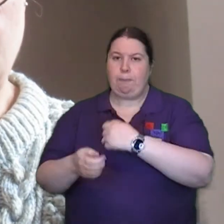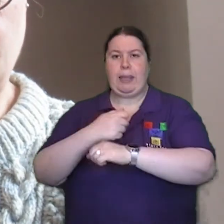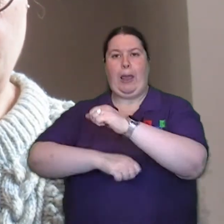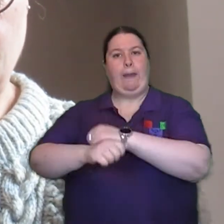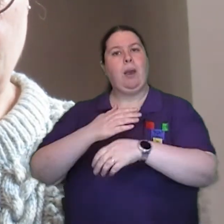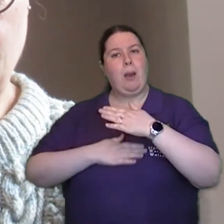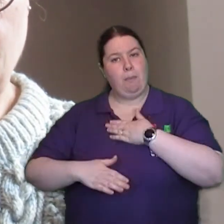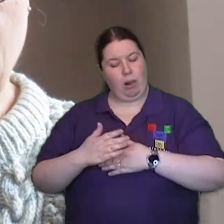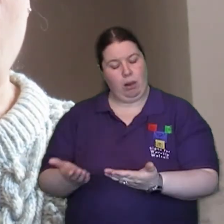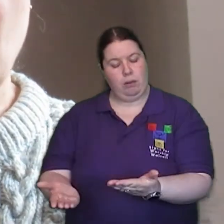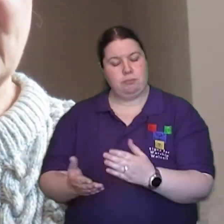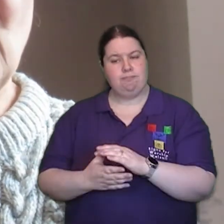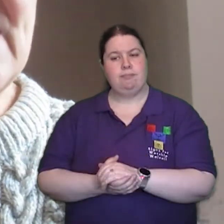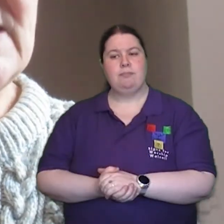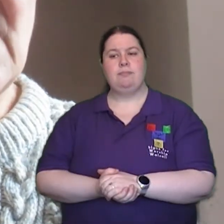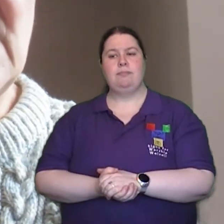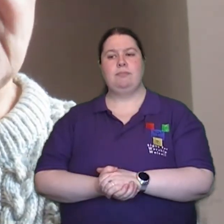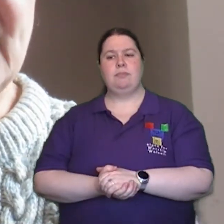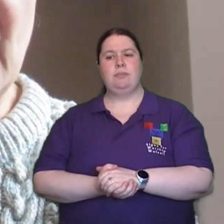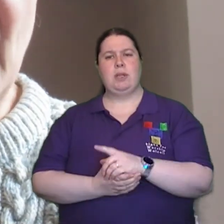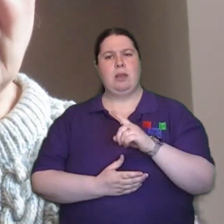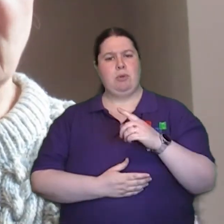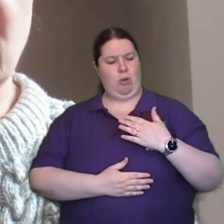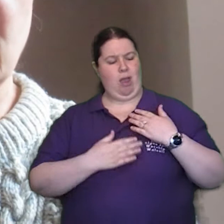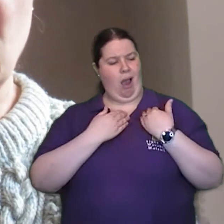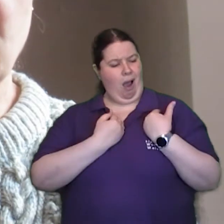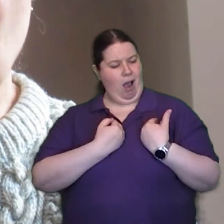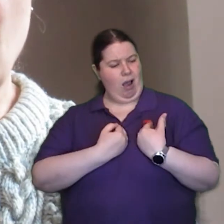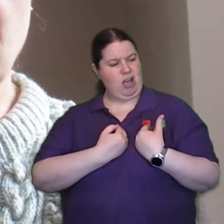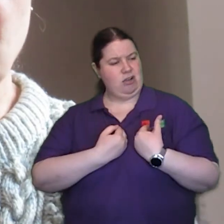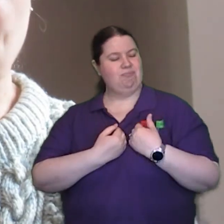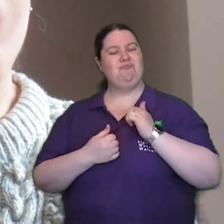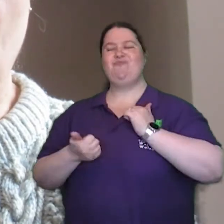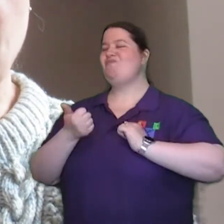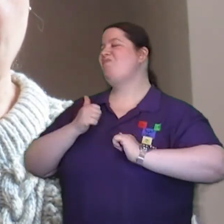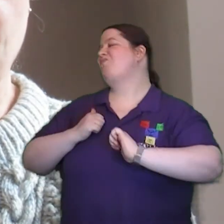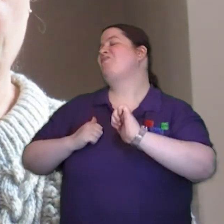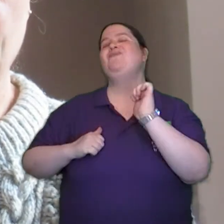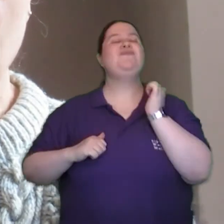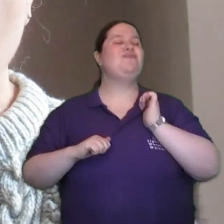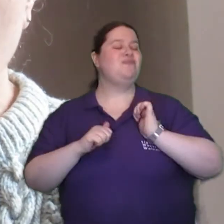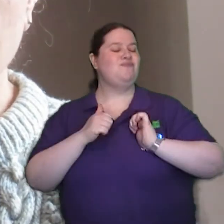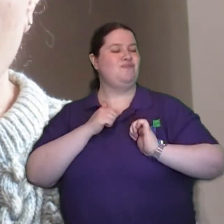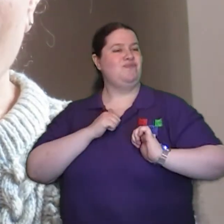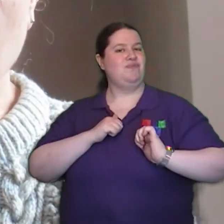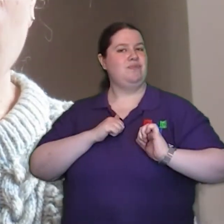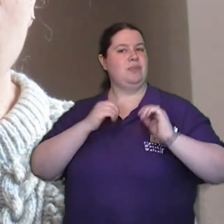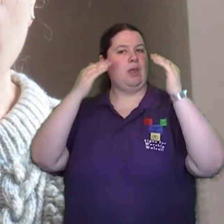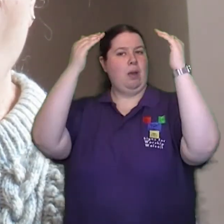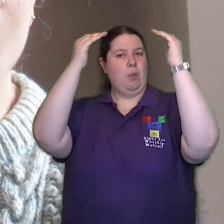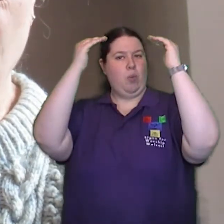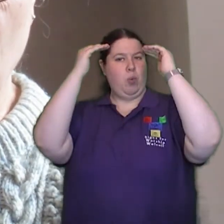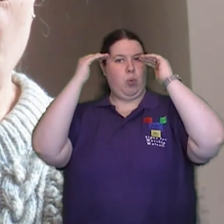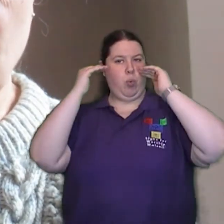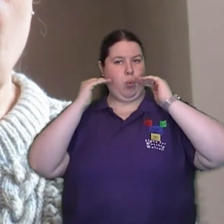humbled. But when his heart became arrogant and hardened with pride, he was deposed from